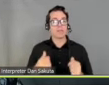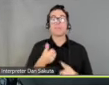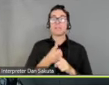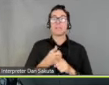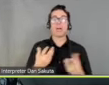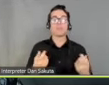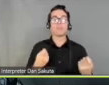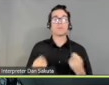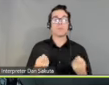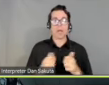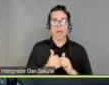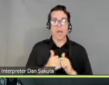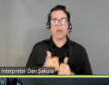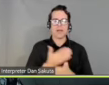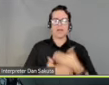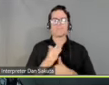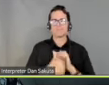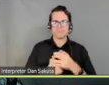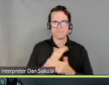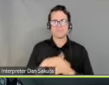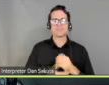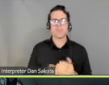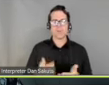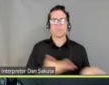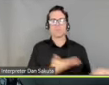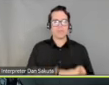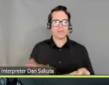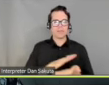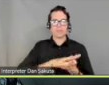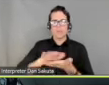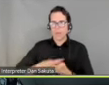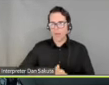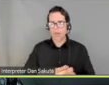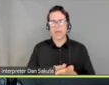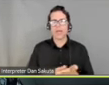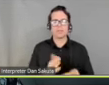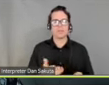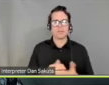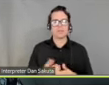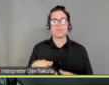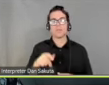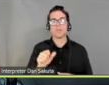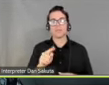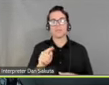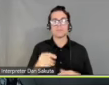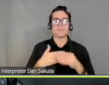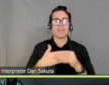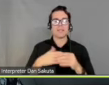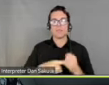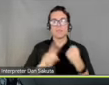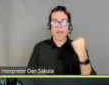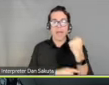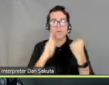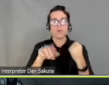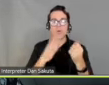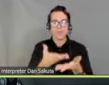by practicing good hand hygiene, bringing stuff along to wipe down surfaces, plastic bags to put your ID and stuff in. And worst case scenario,